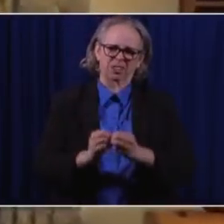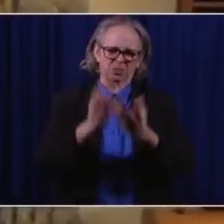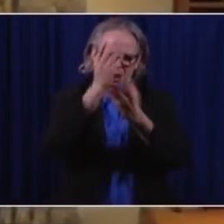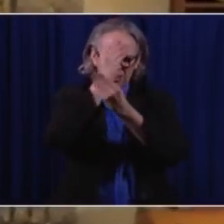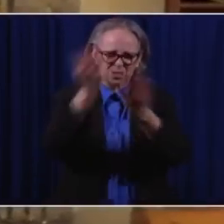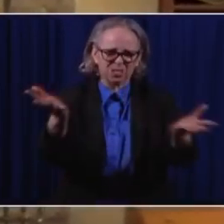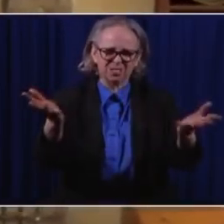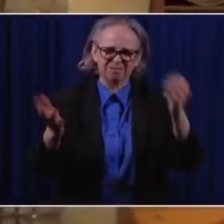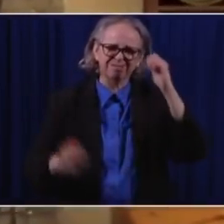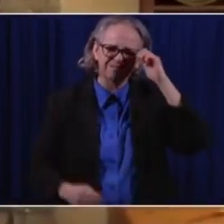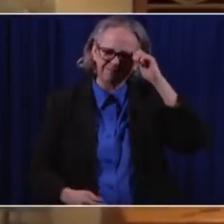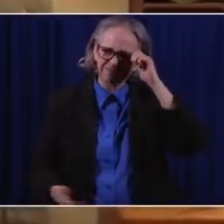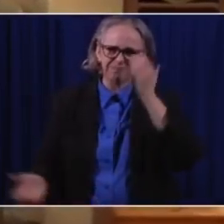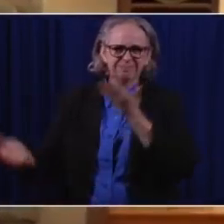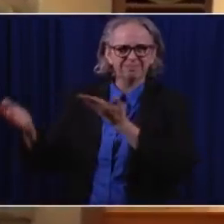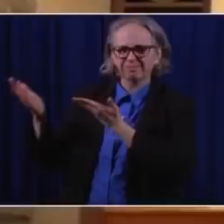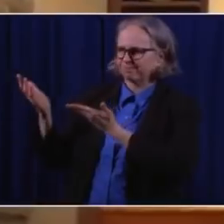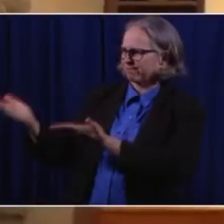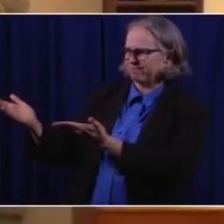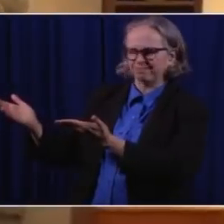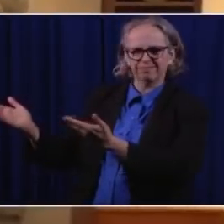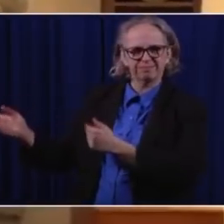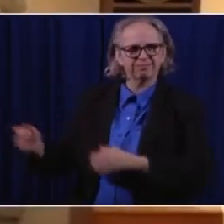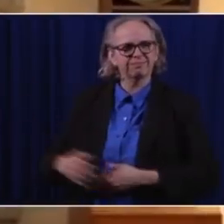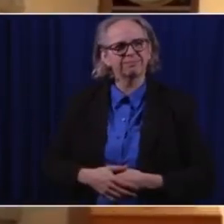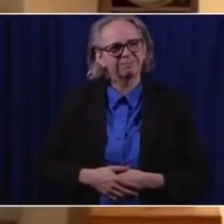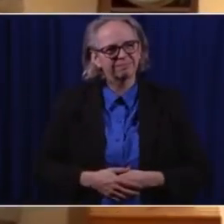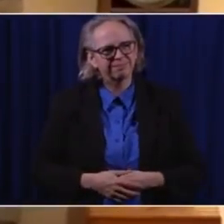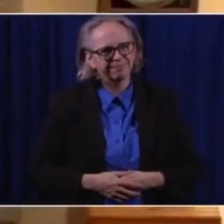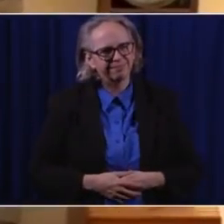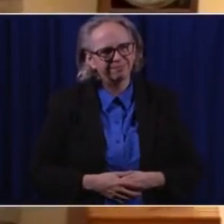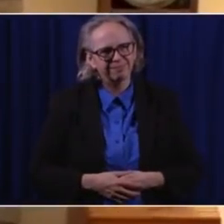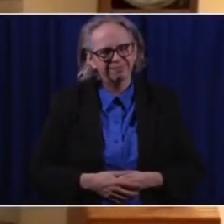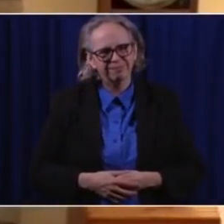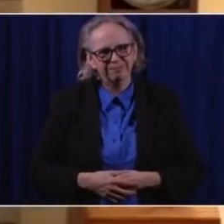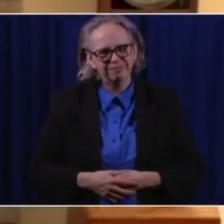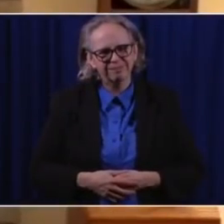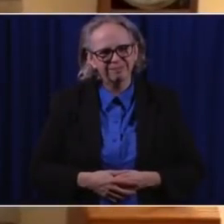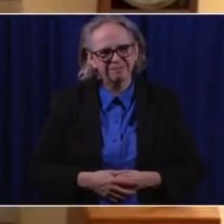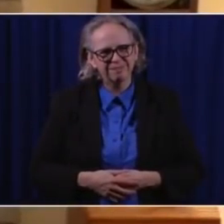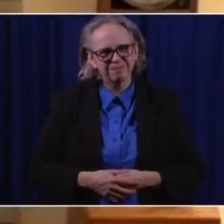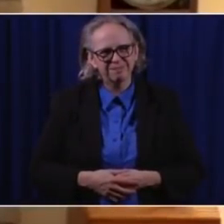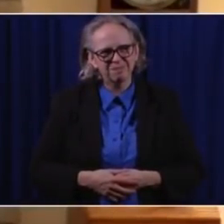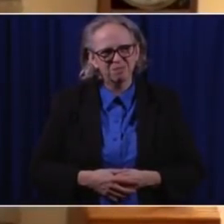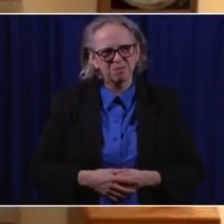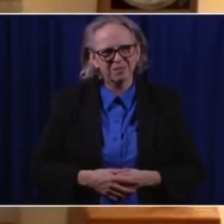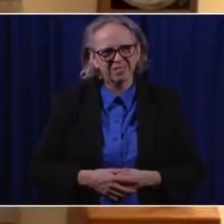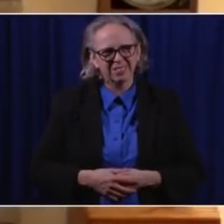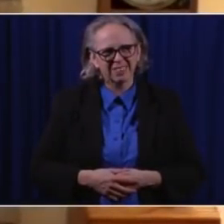go to our data slides, and we'll start. And I want to talk about this number